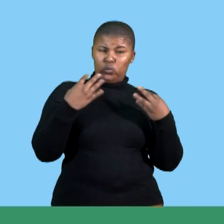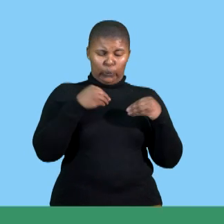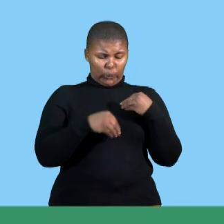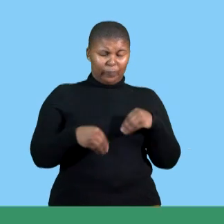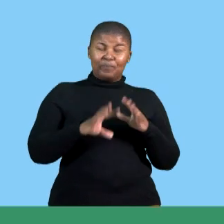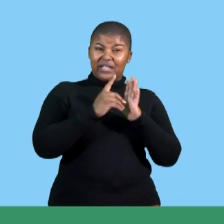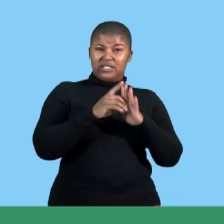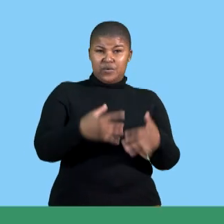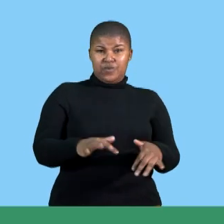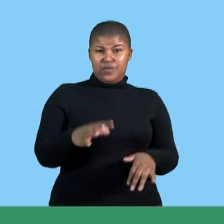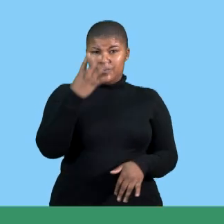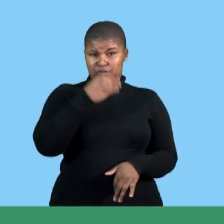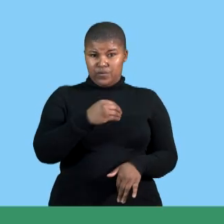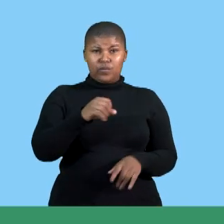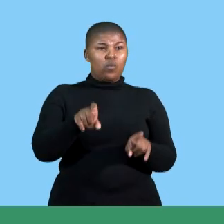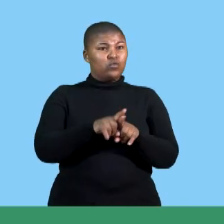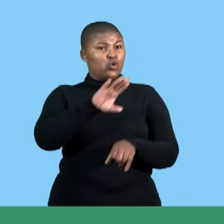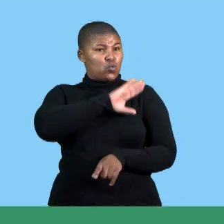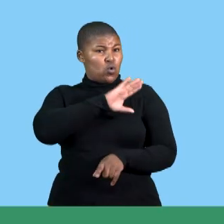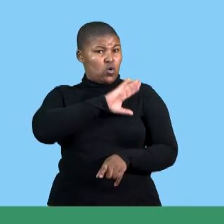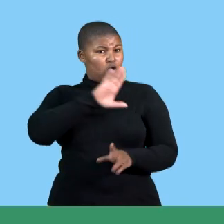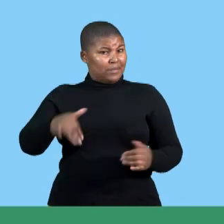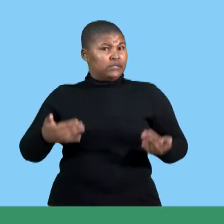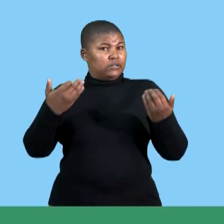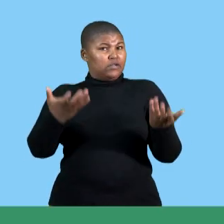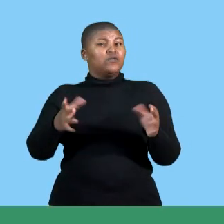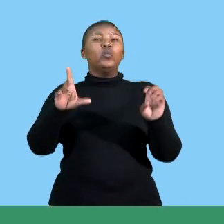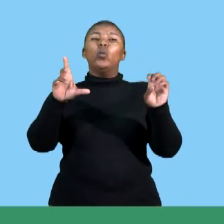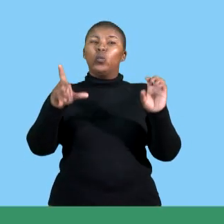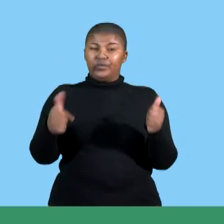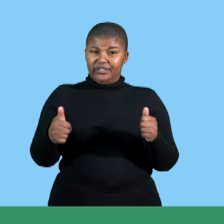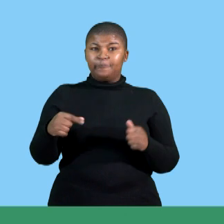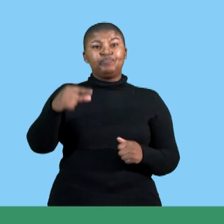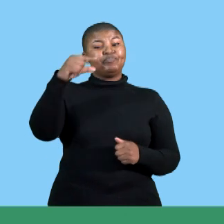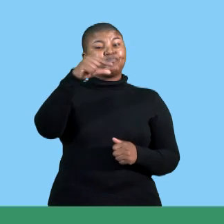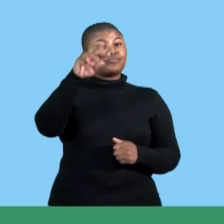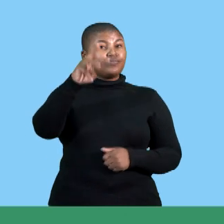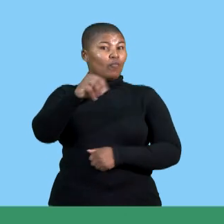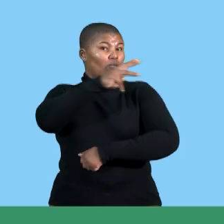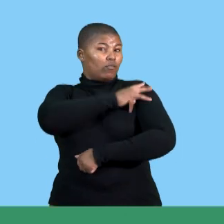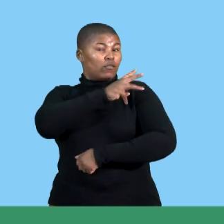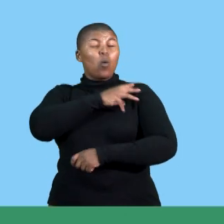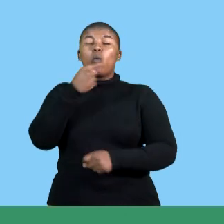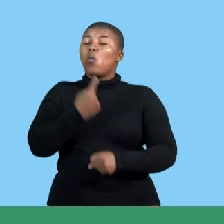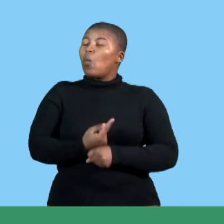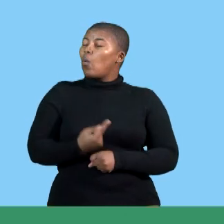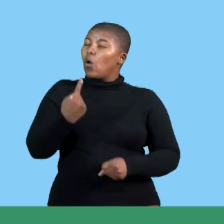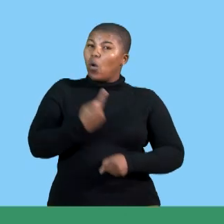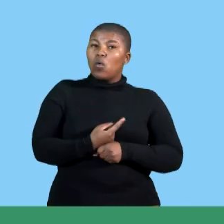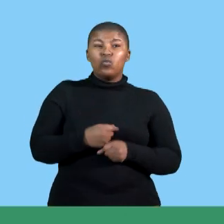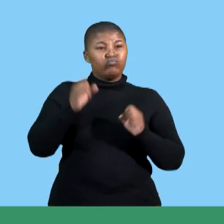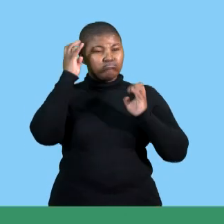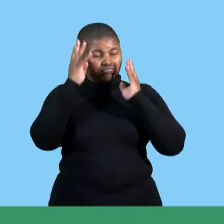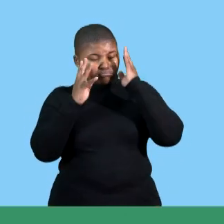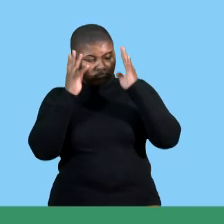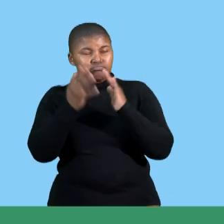GM always apply their creative thinking skills to solve their business problems.